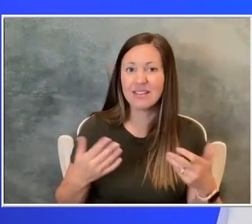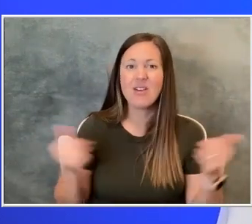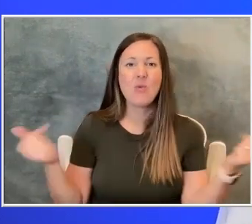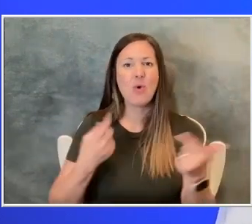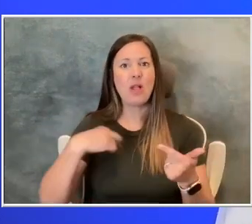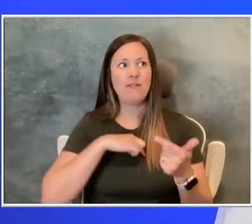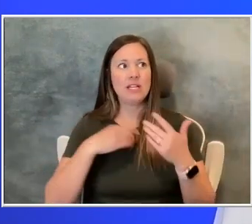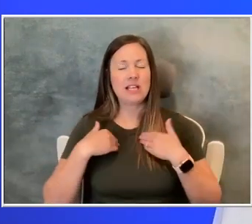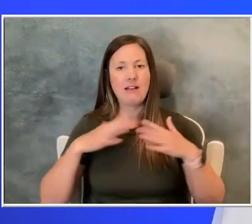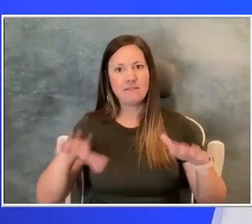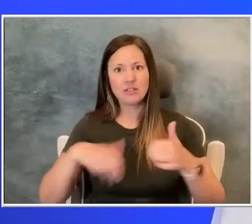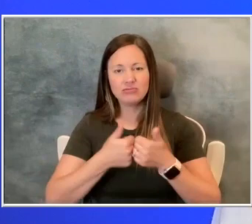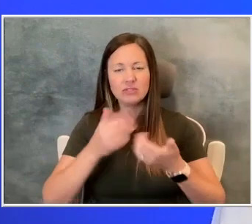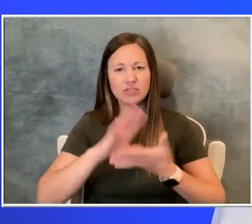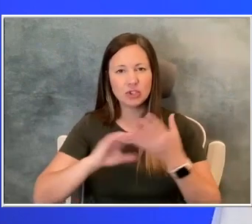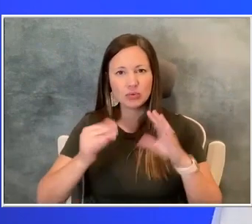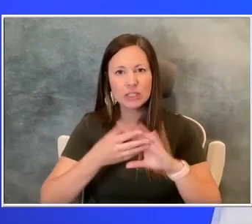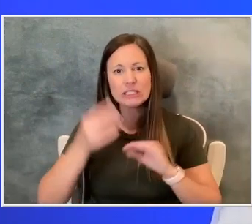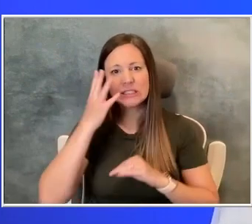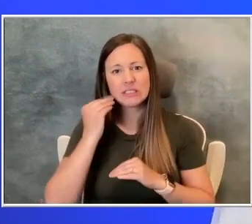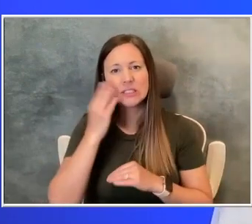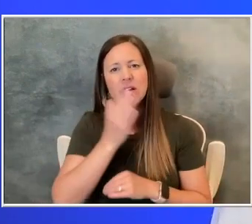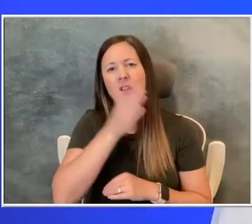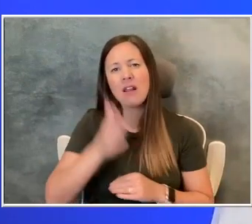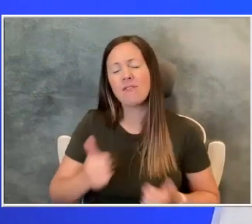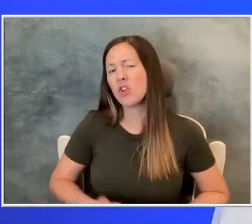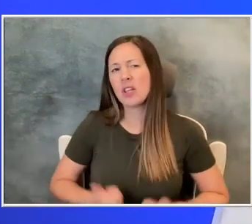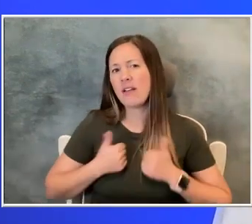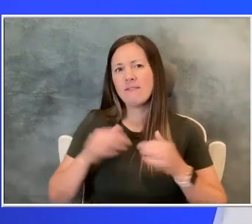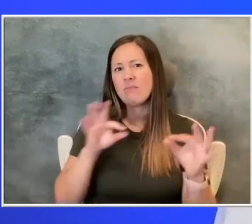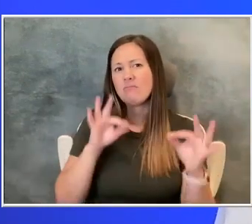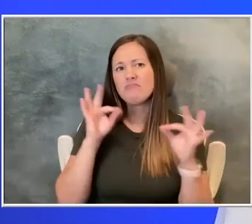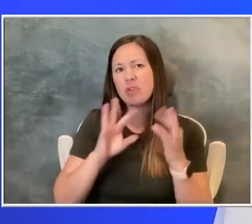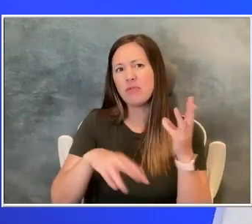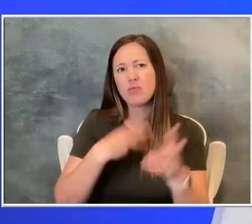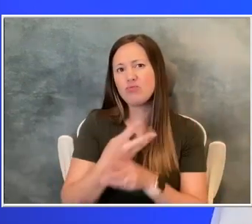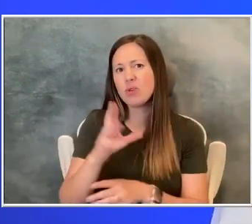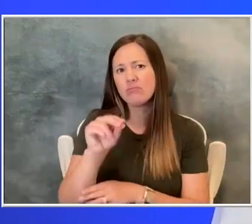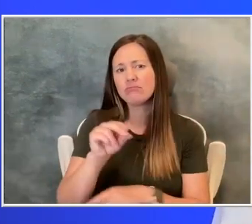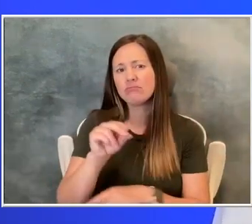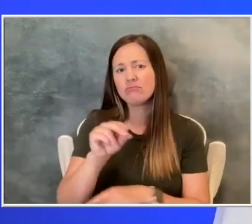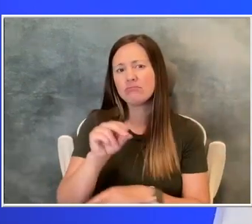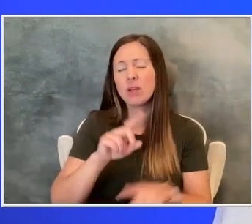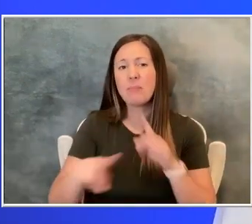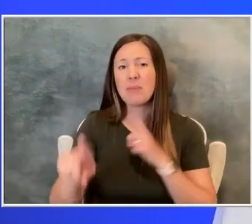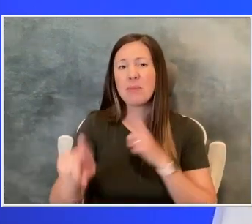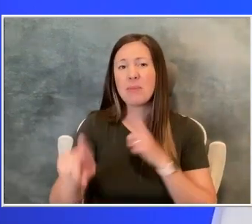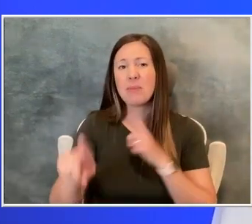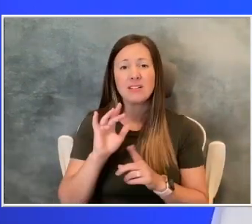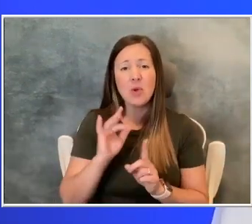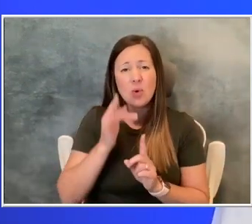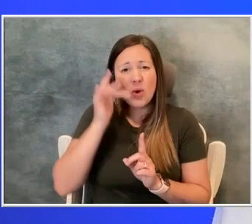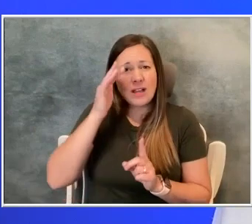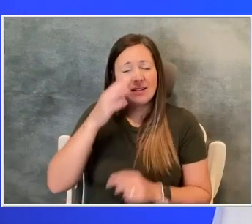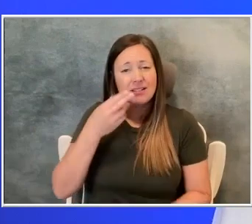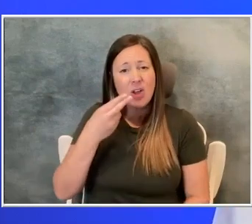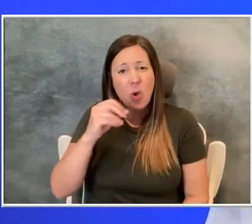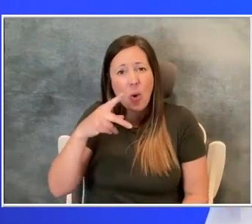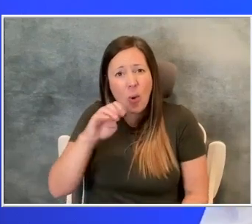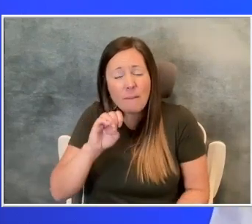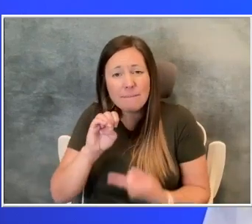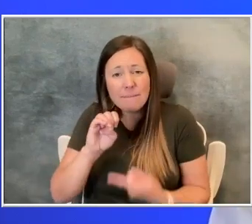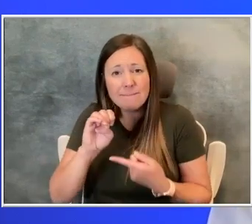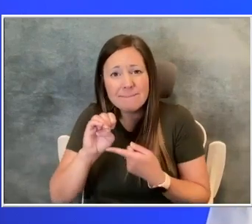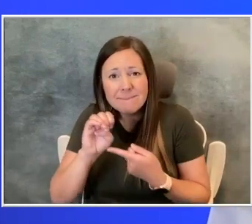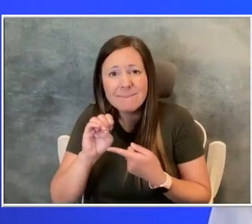We're never living in an ideal world, but to get a little glimmer of hope, to have the blood type be positive, just to